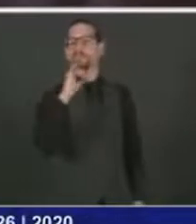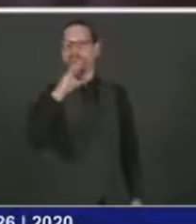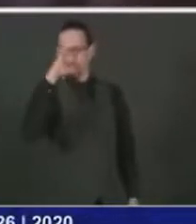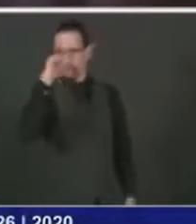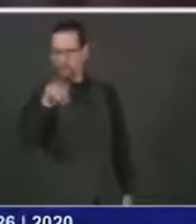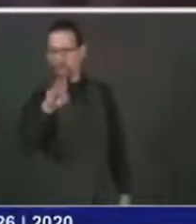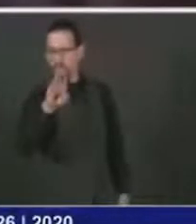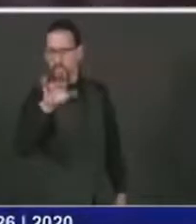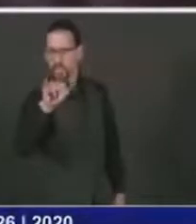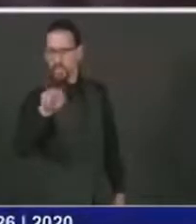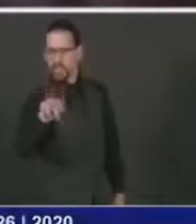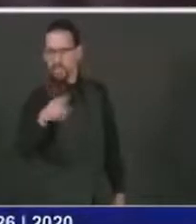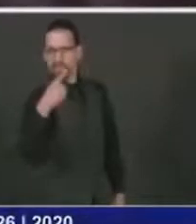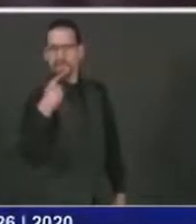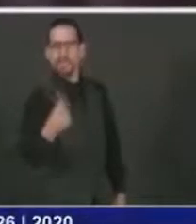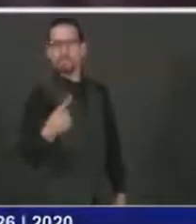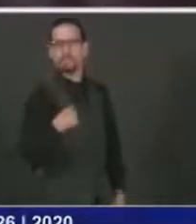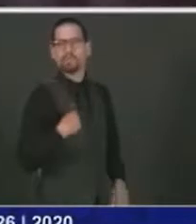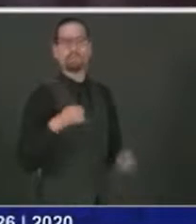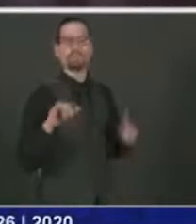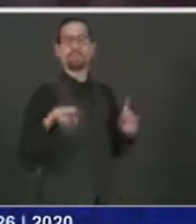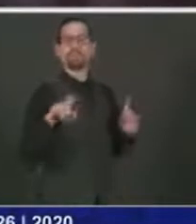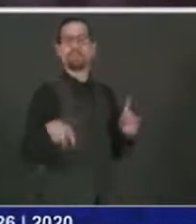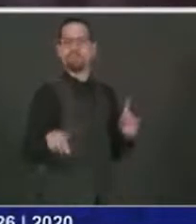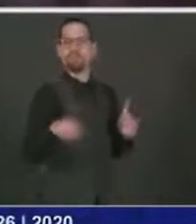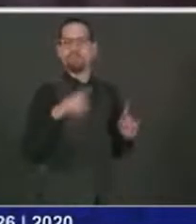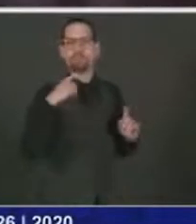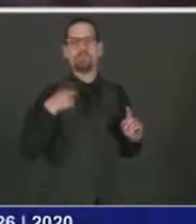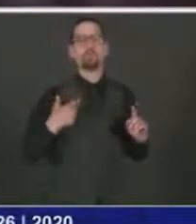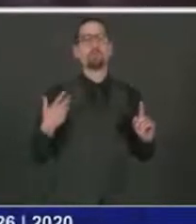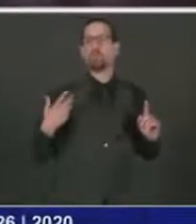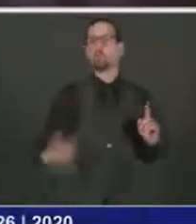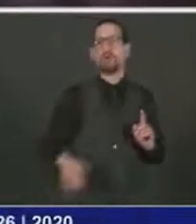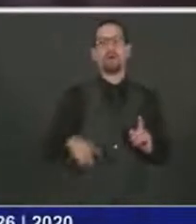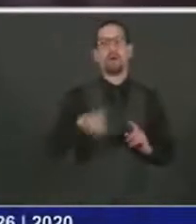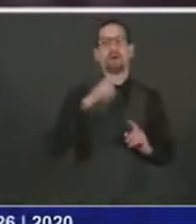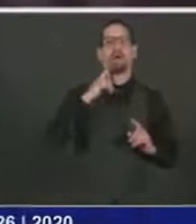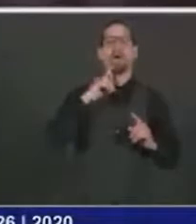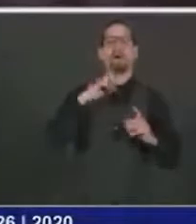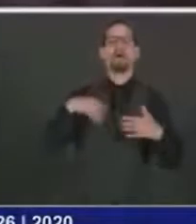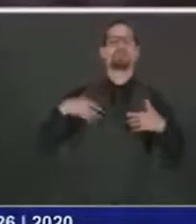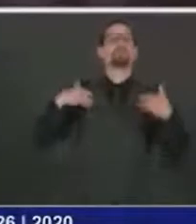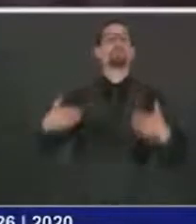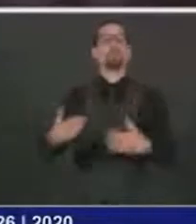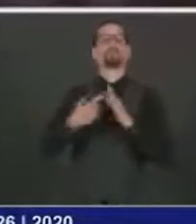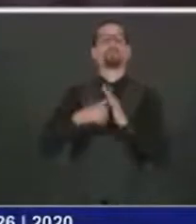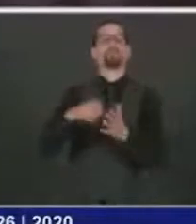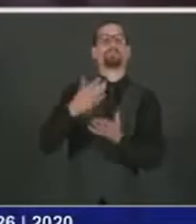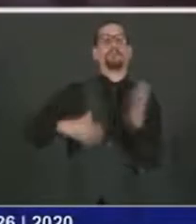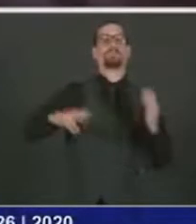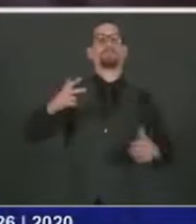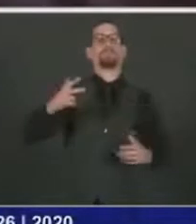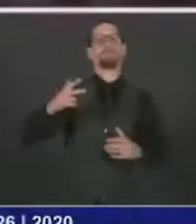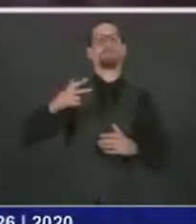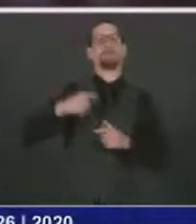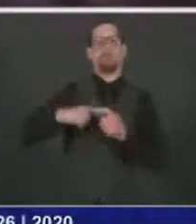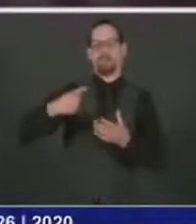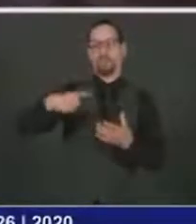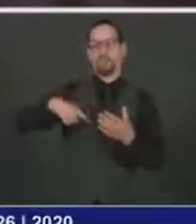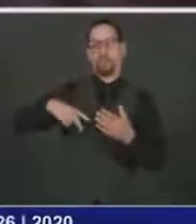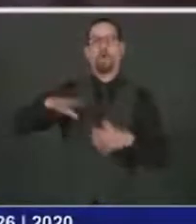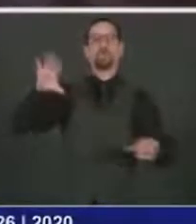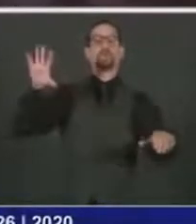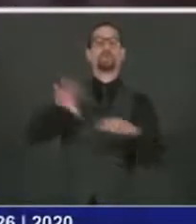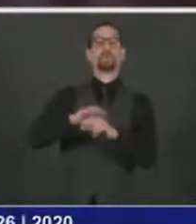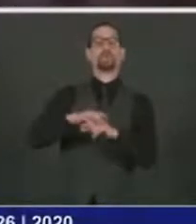here's what I don't want to do. I don't want to say we're moving to phase 3 and then in a week or half, 2 weeks, saying, we should have